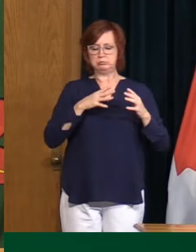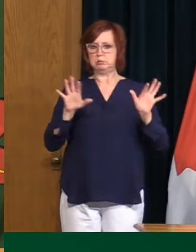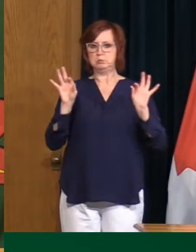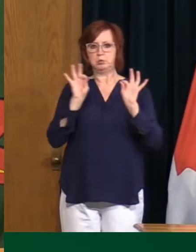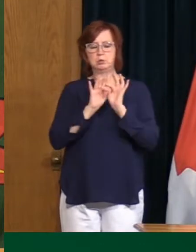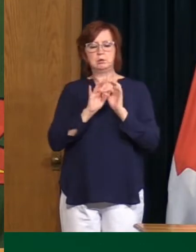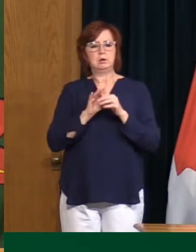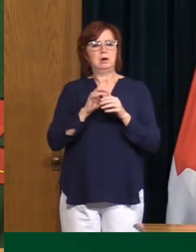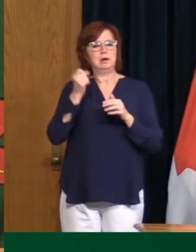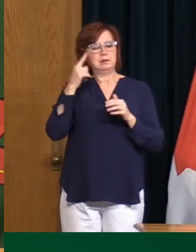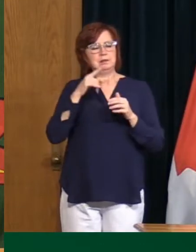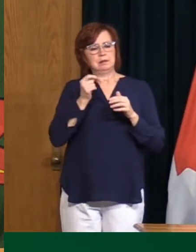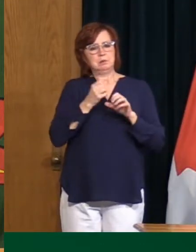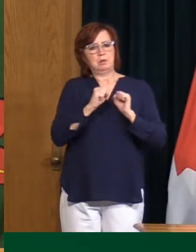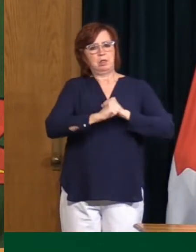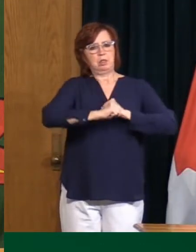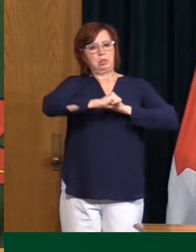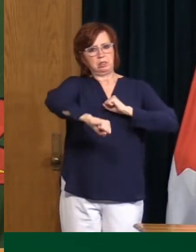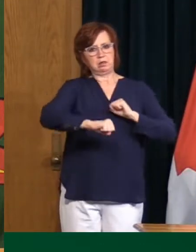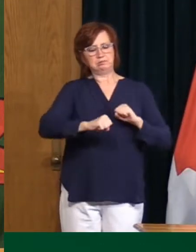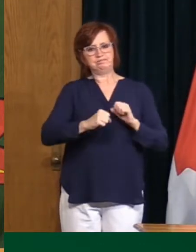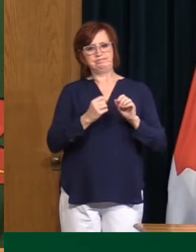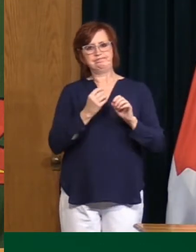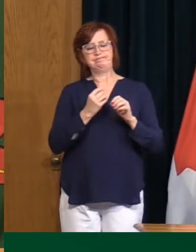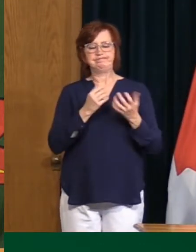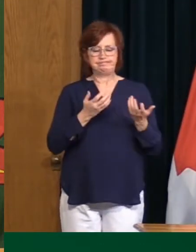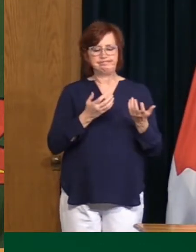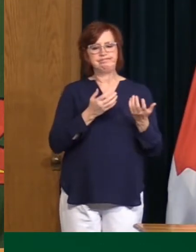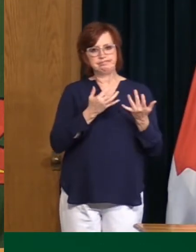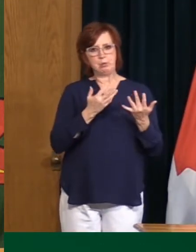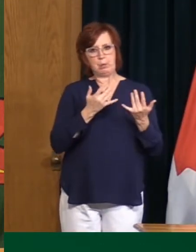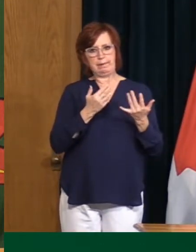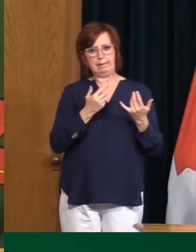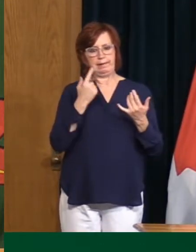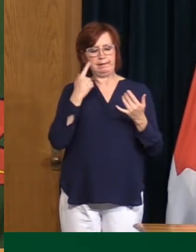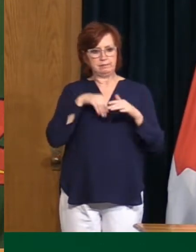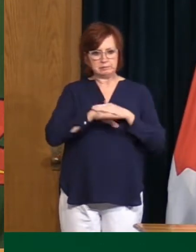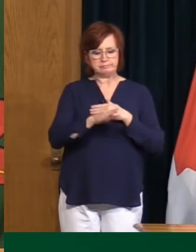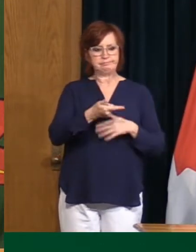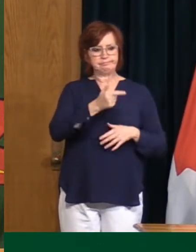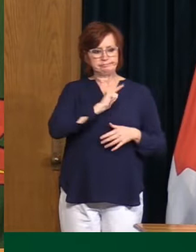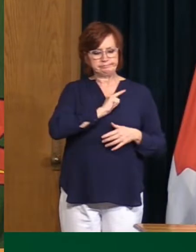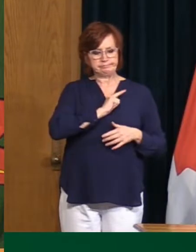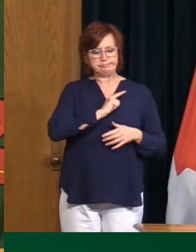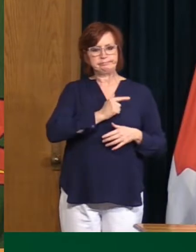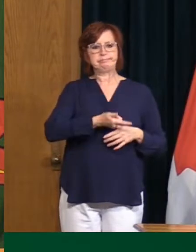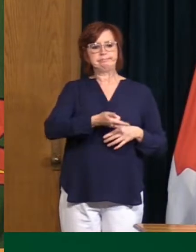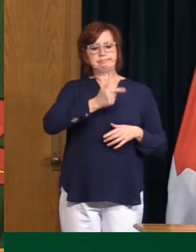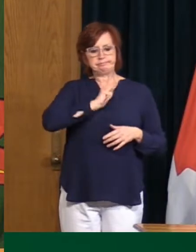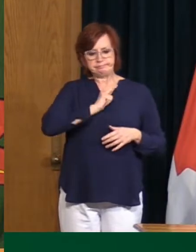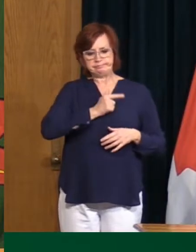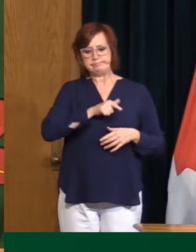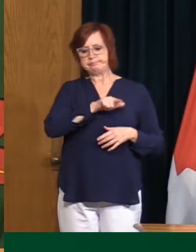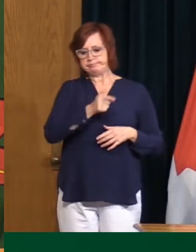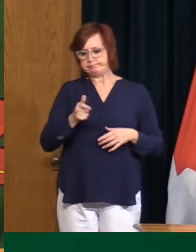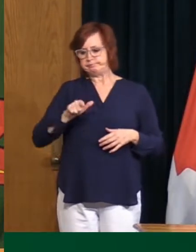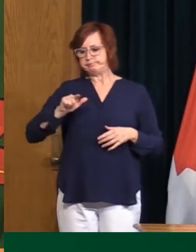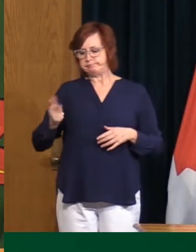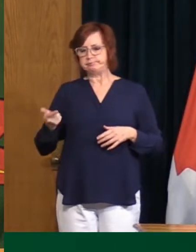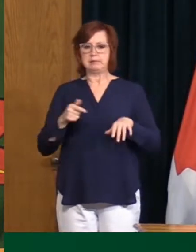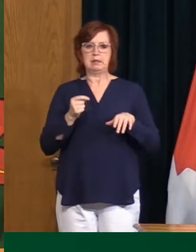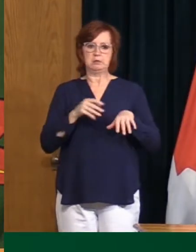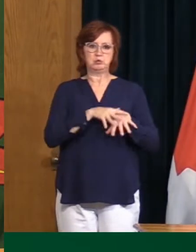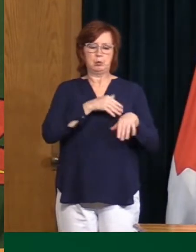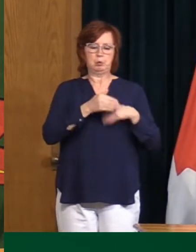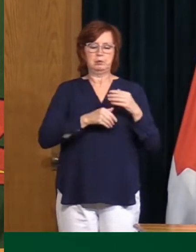will experience longer waits as a result, and we thank you in advance for your patience and understanding. We have not yet booked a date